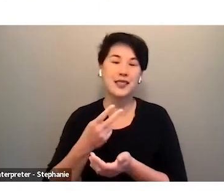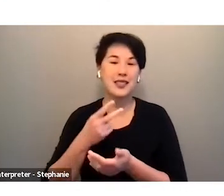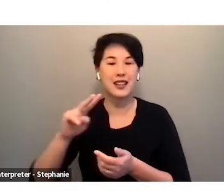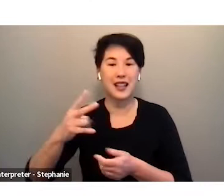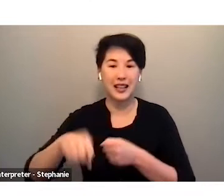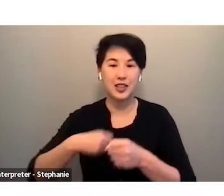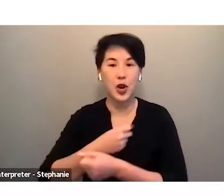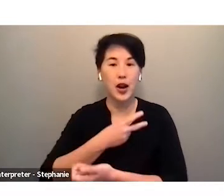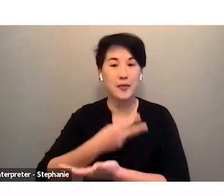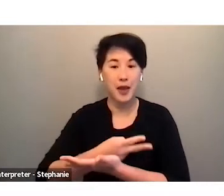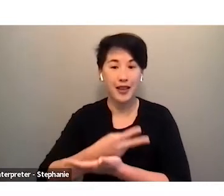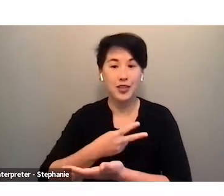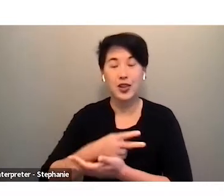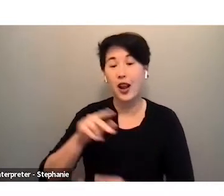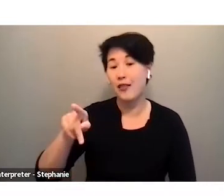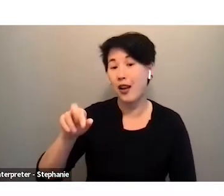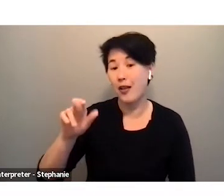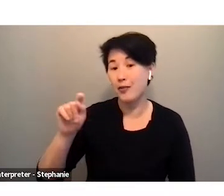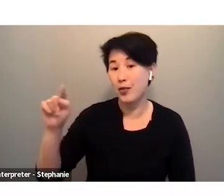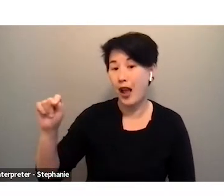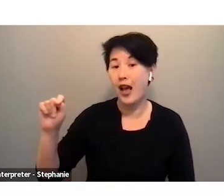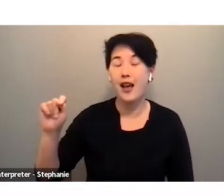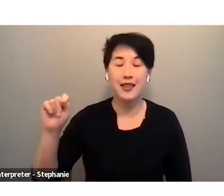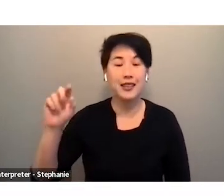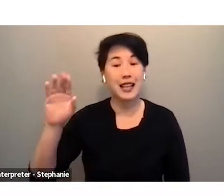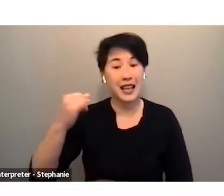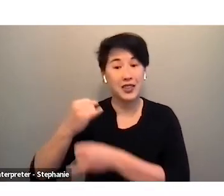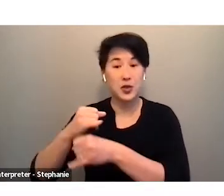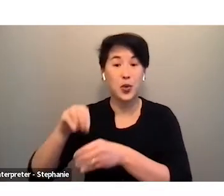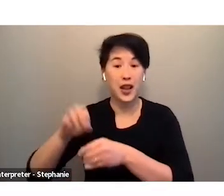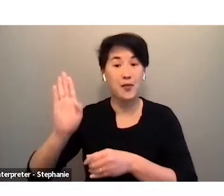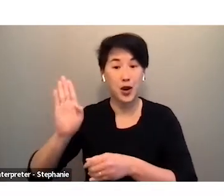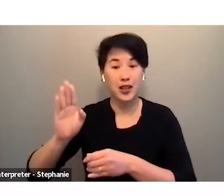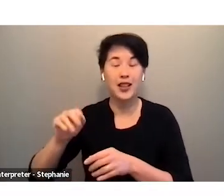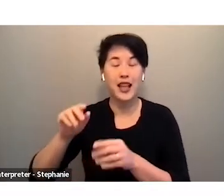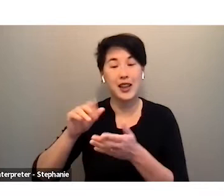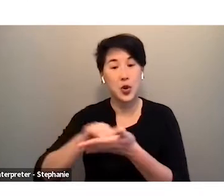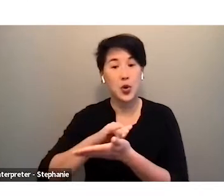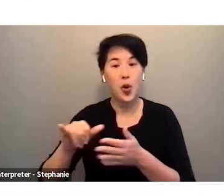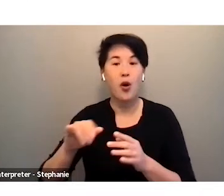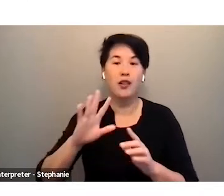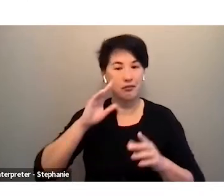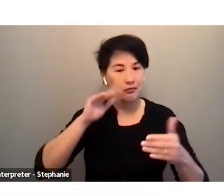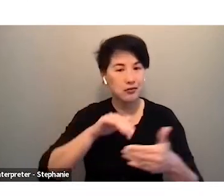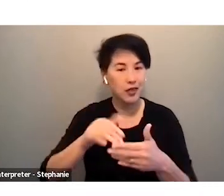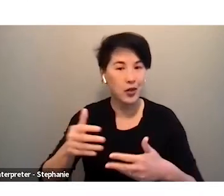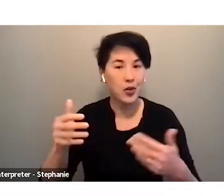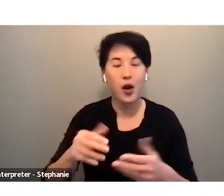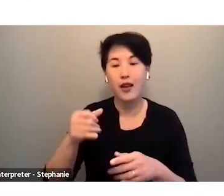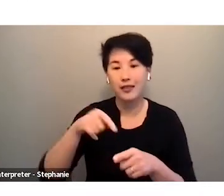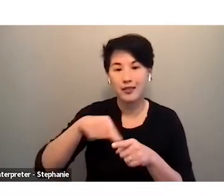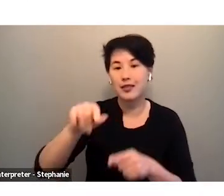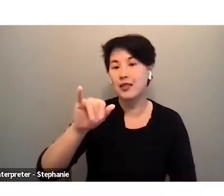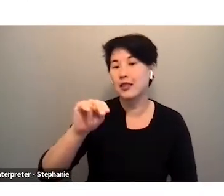students here at the Pratt Institute in Brooklyn, New York. So we sort of took the project from an approach of an industrial designer